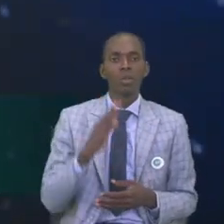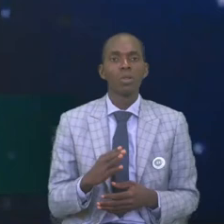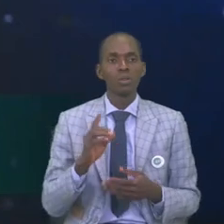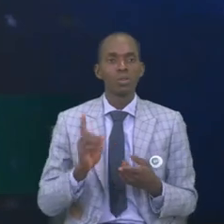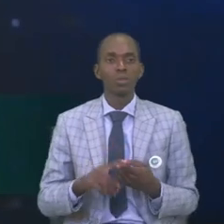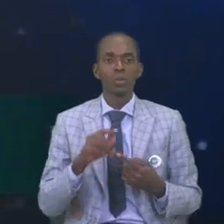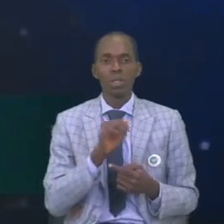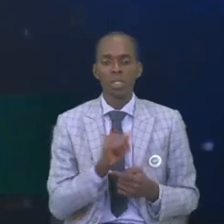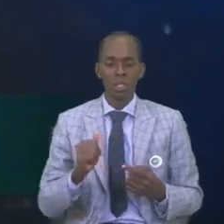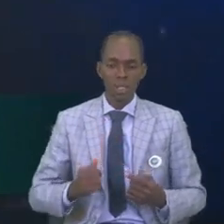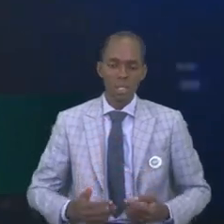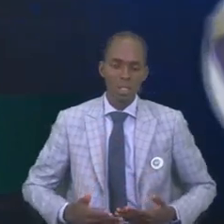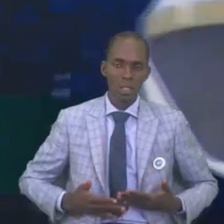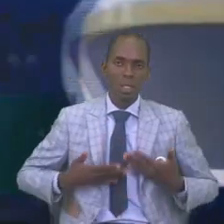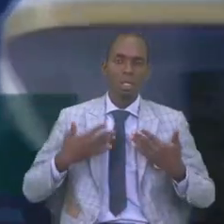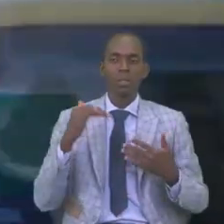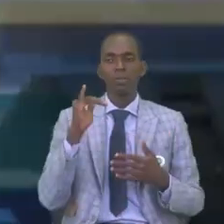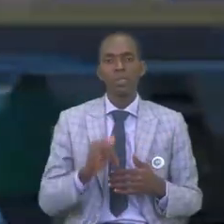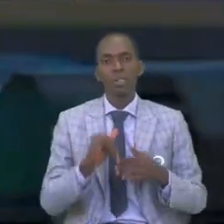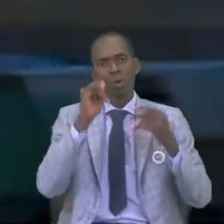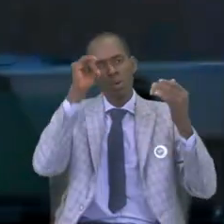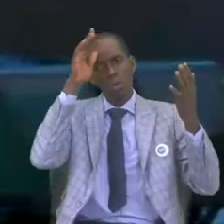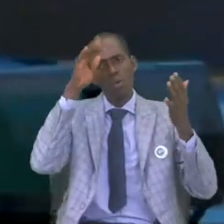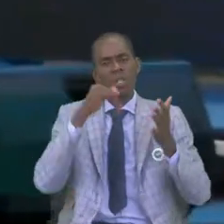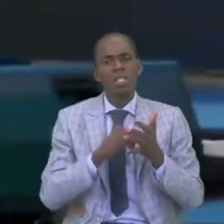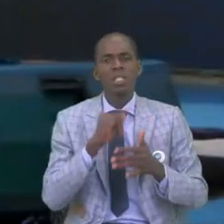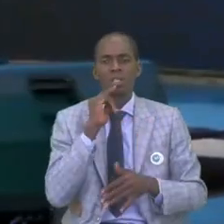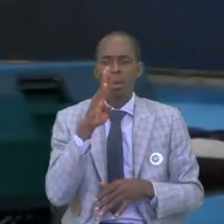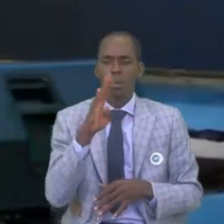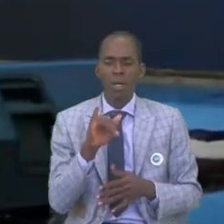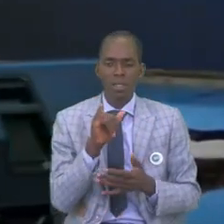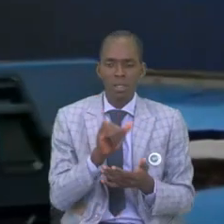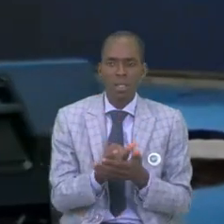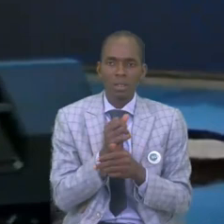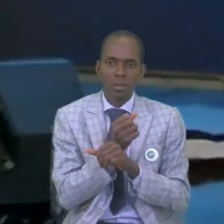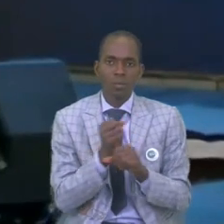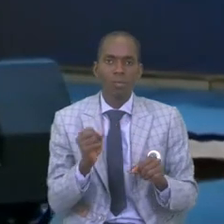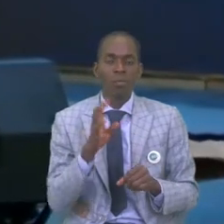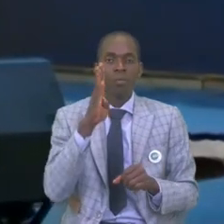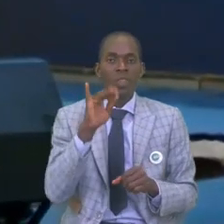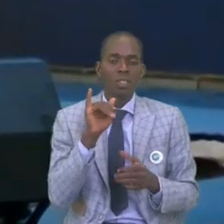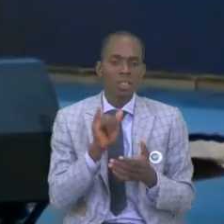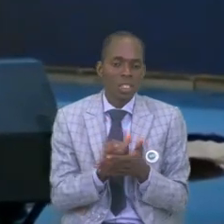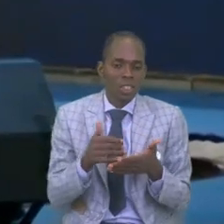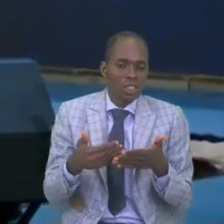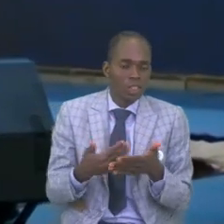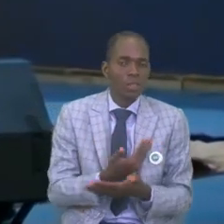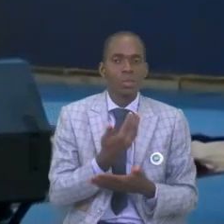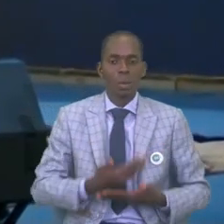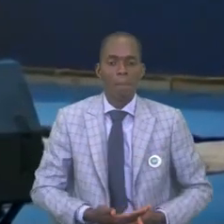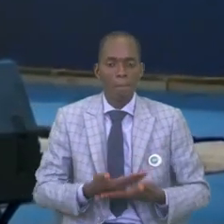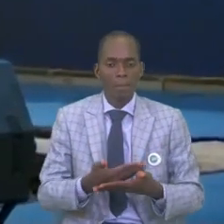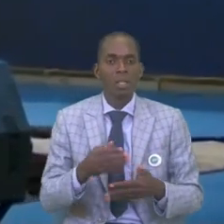lively hope. It is by that salvation, by that new birth in Christ, that